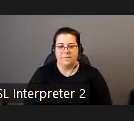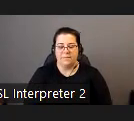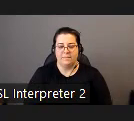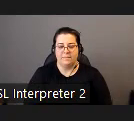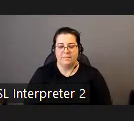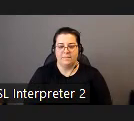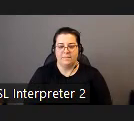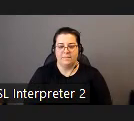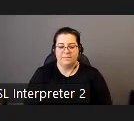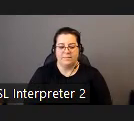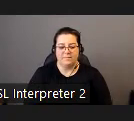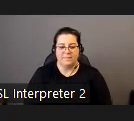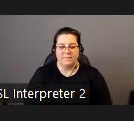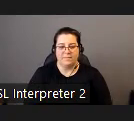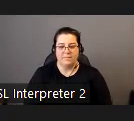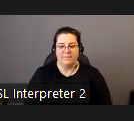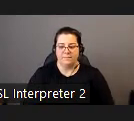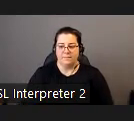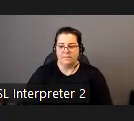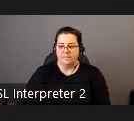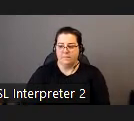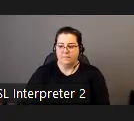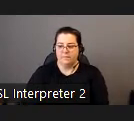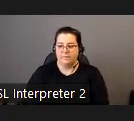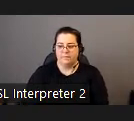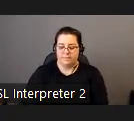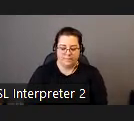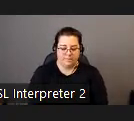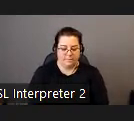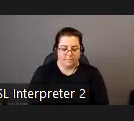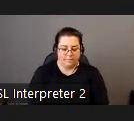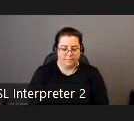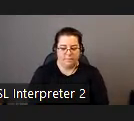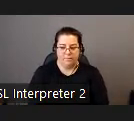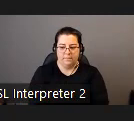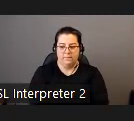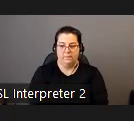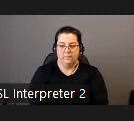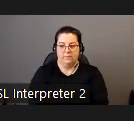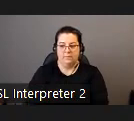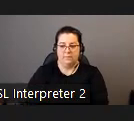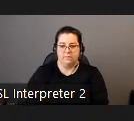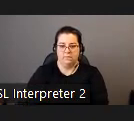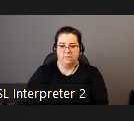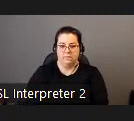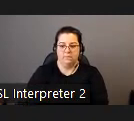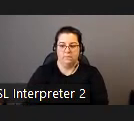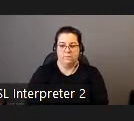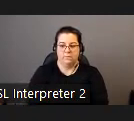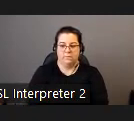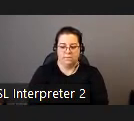I can't take any more vacation time, and my boss has already been very understanding so far, but I can't see this becoming a